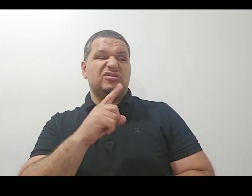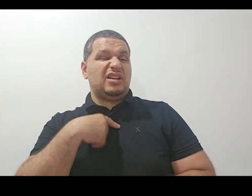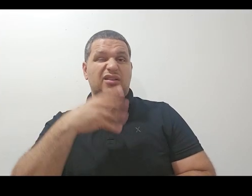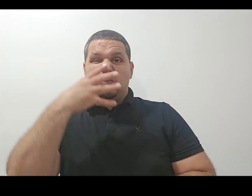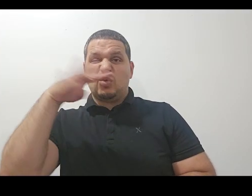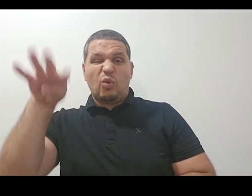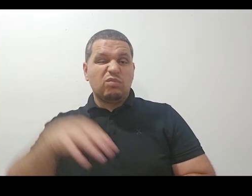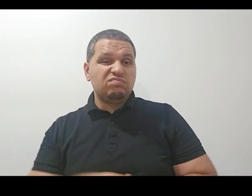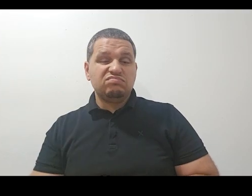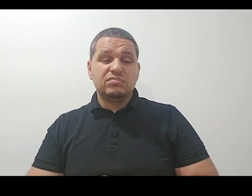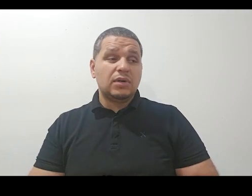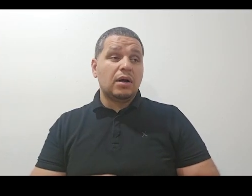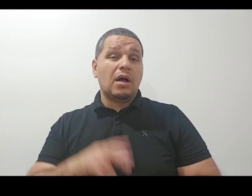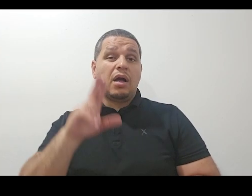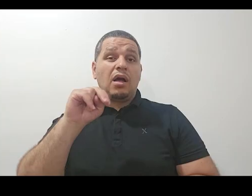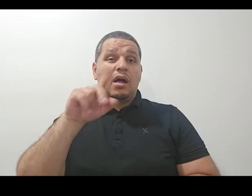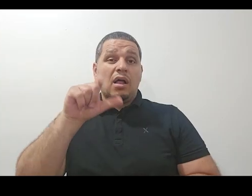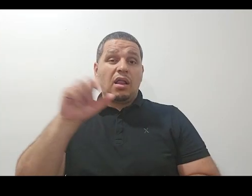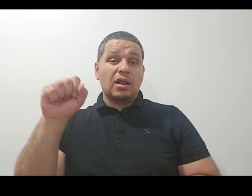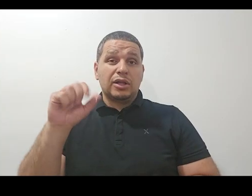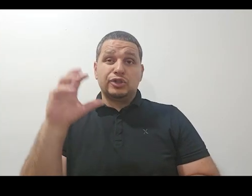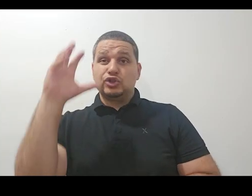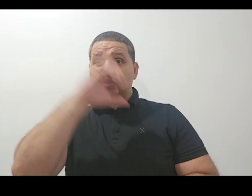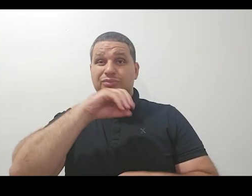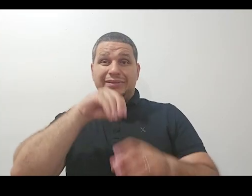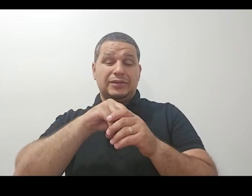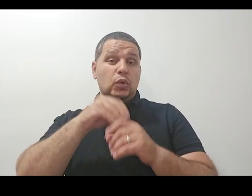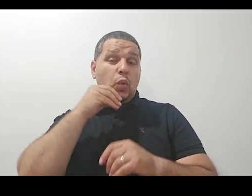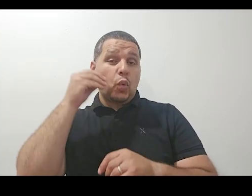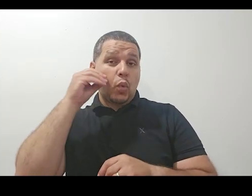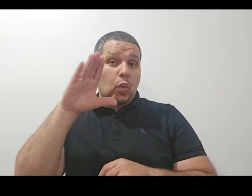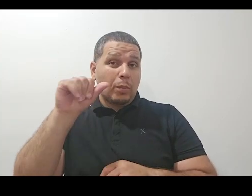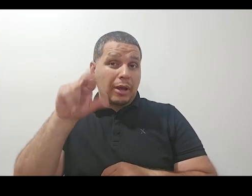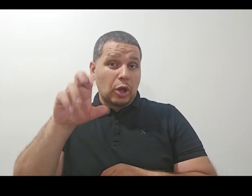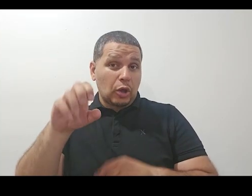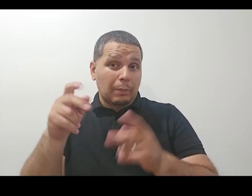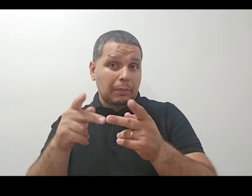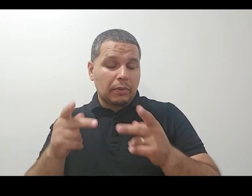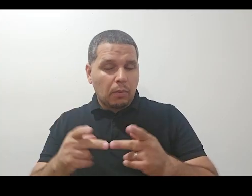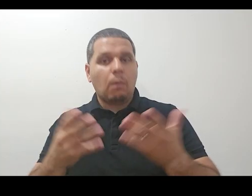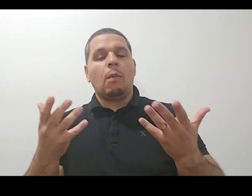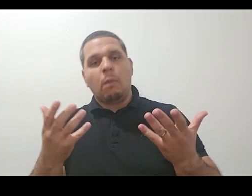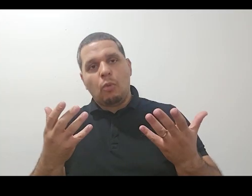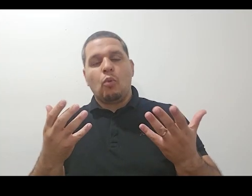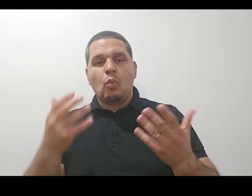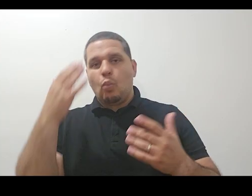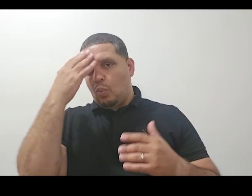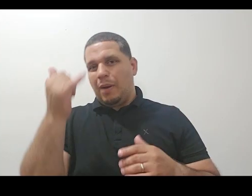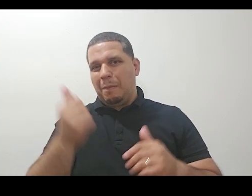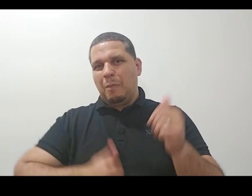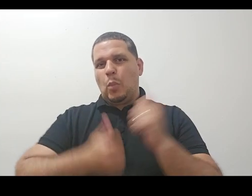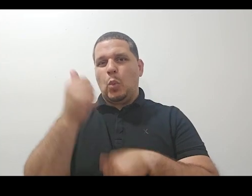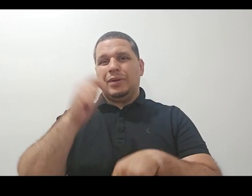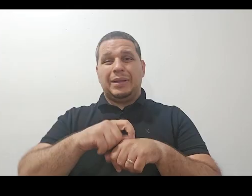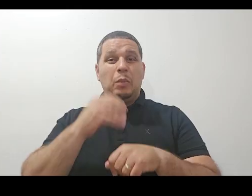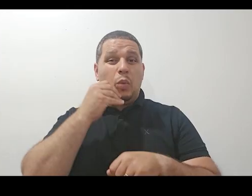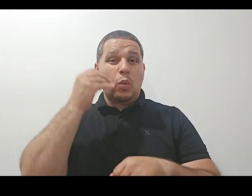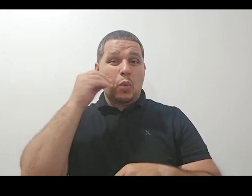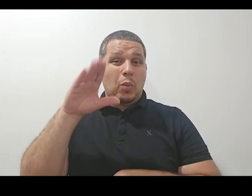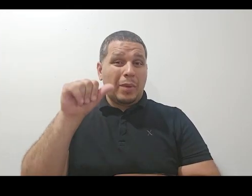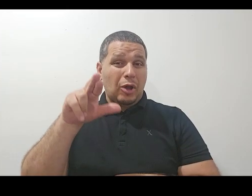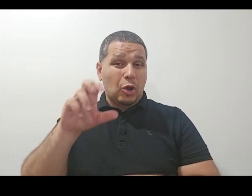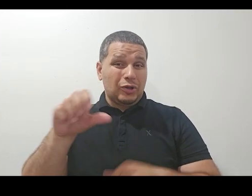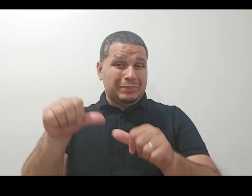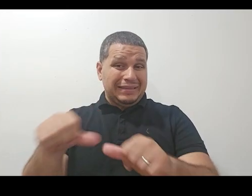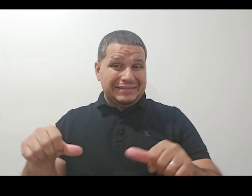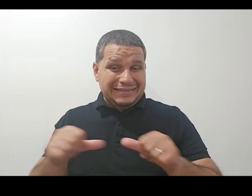it off, to be honest, unless we're talking about assumptions in the home care space. Because a lot of the times in the